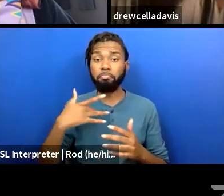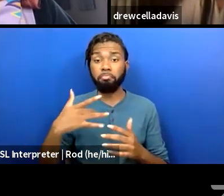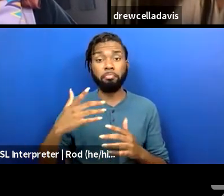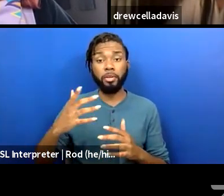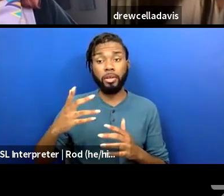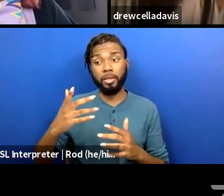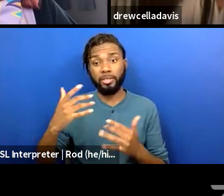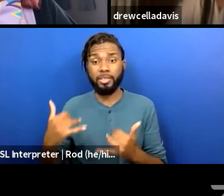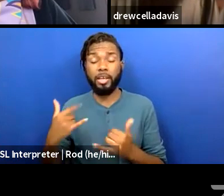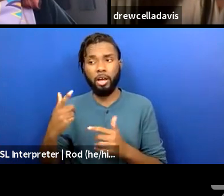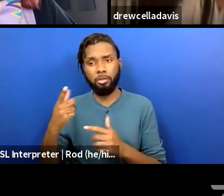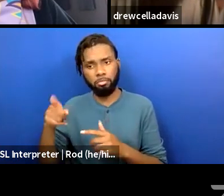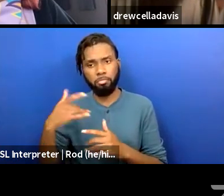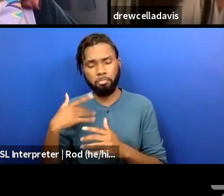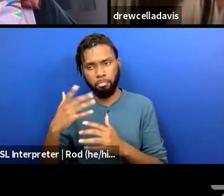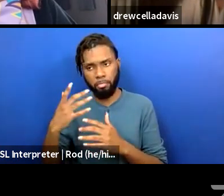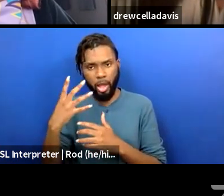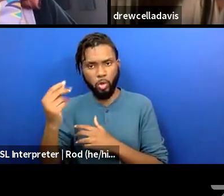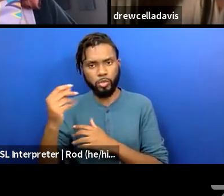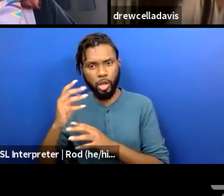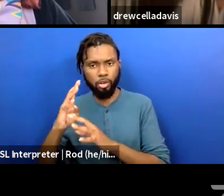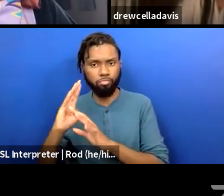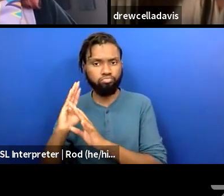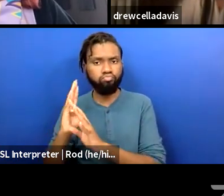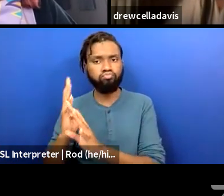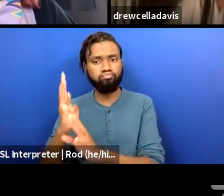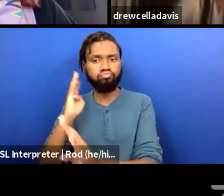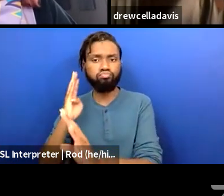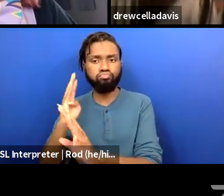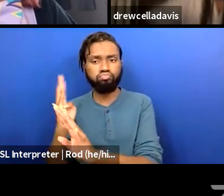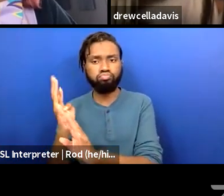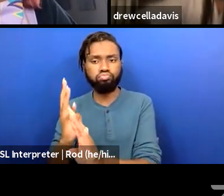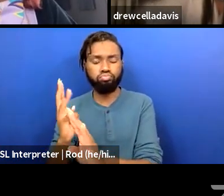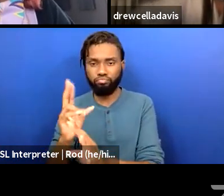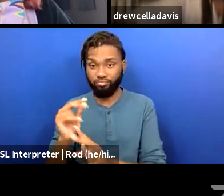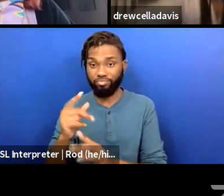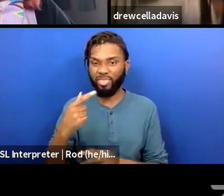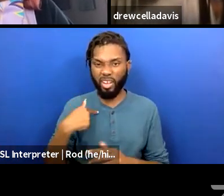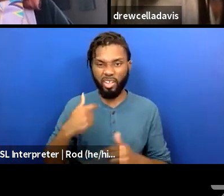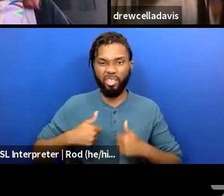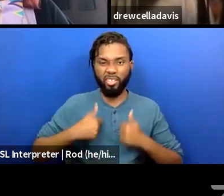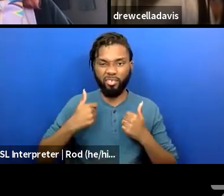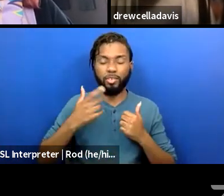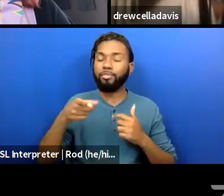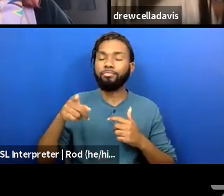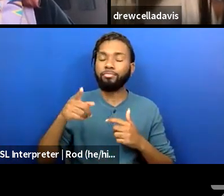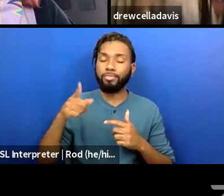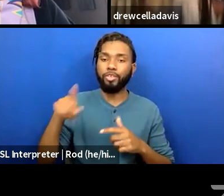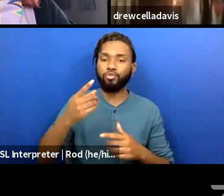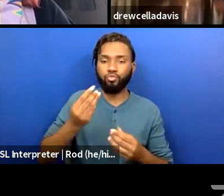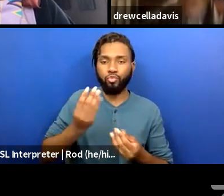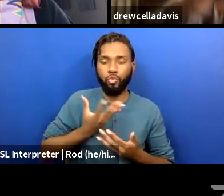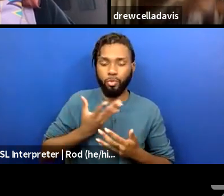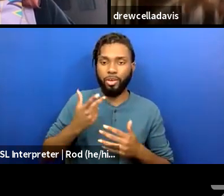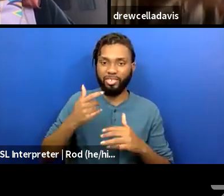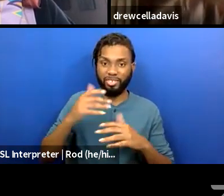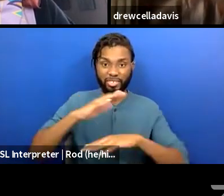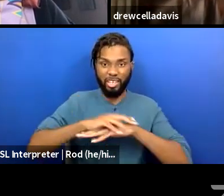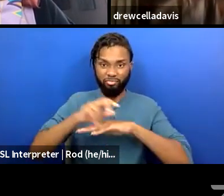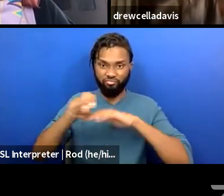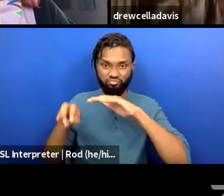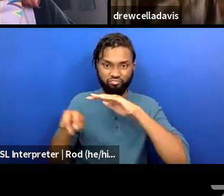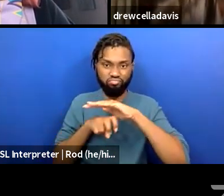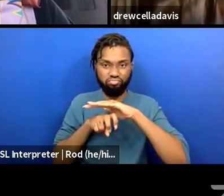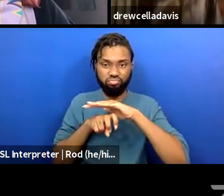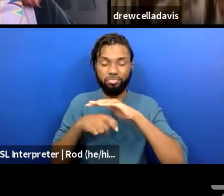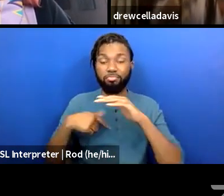outside. They told us to crawl under our desks. I lived in South Denver. And this was